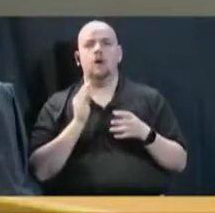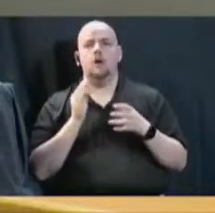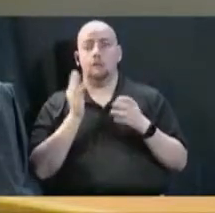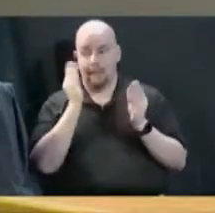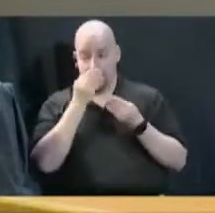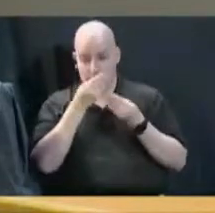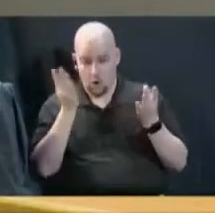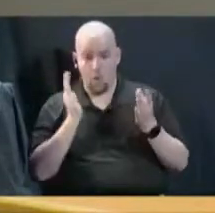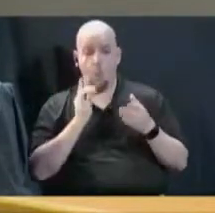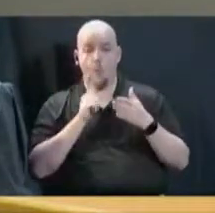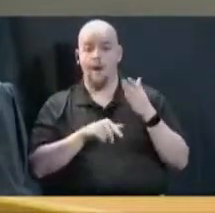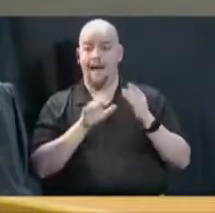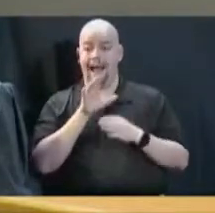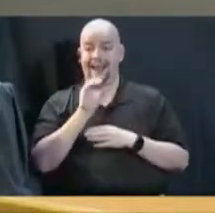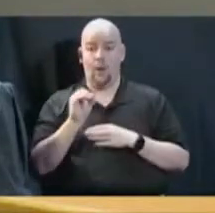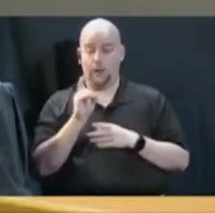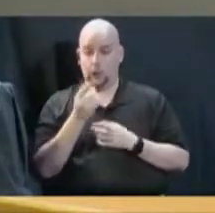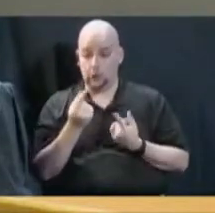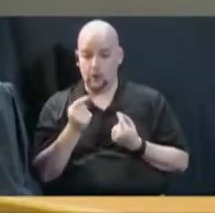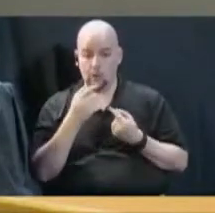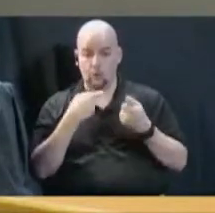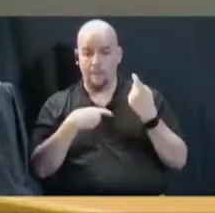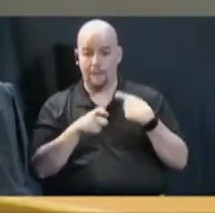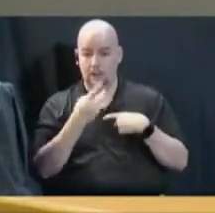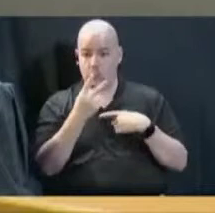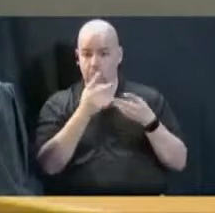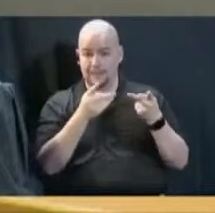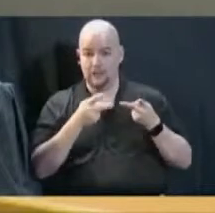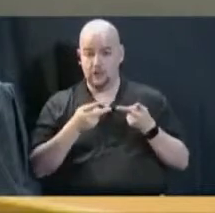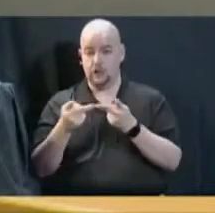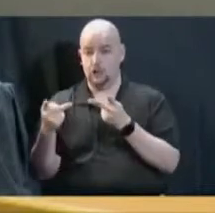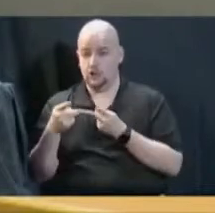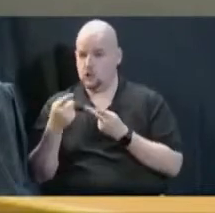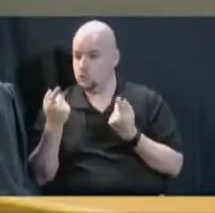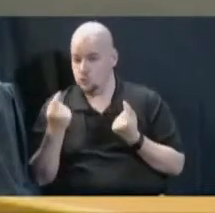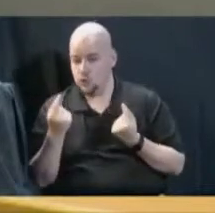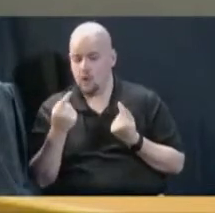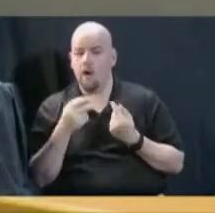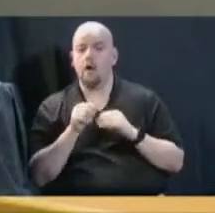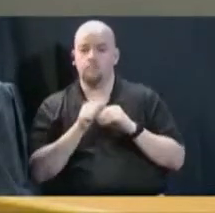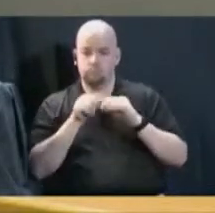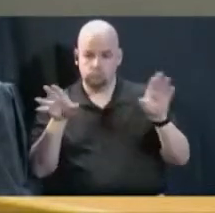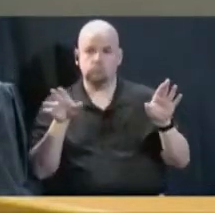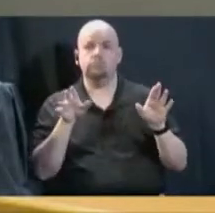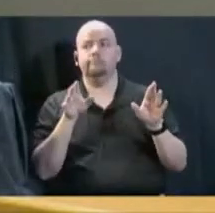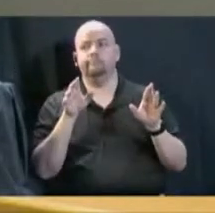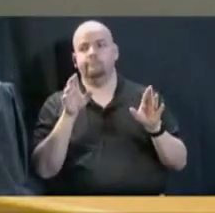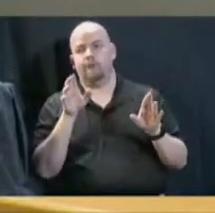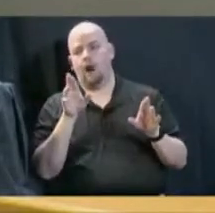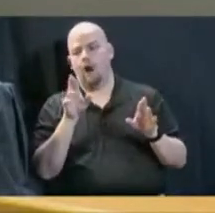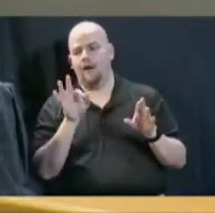let you know what the county is doing to replace the 2 positions, they have put out an RFP for